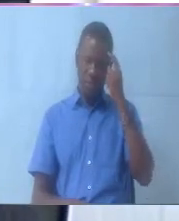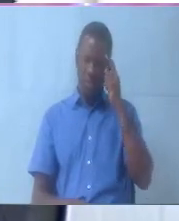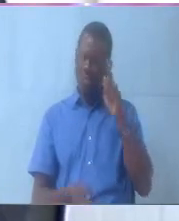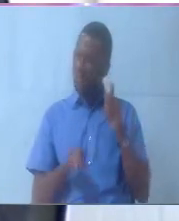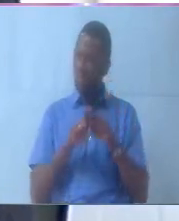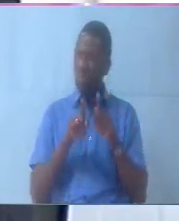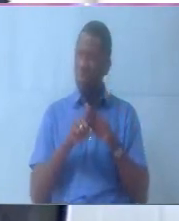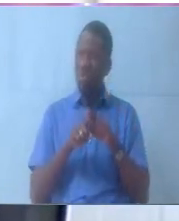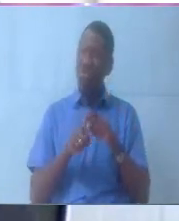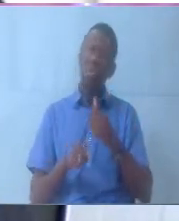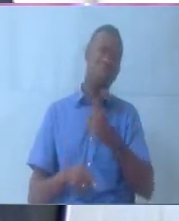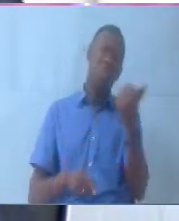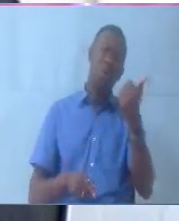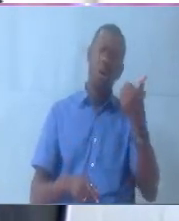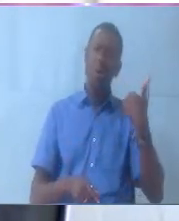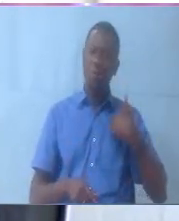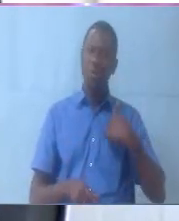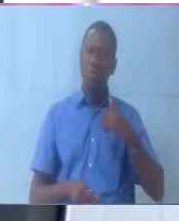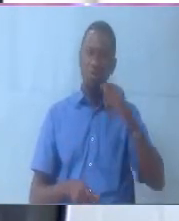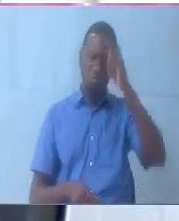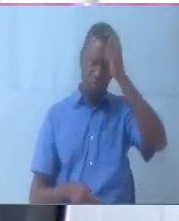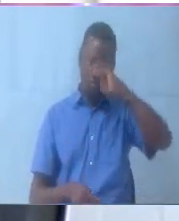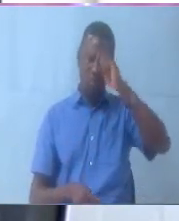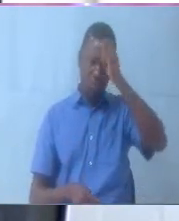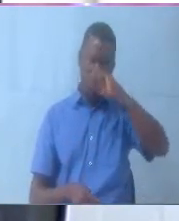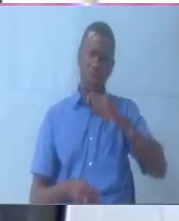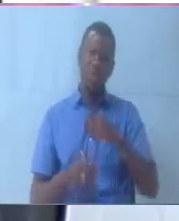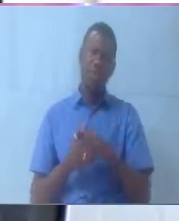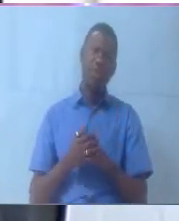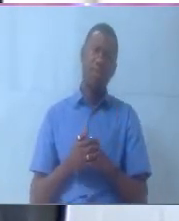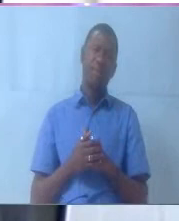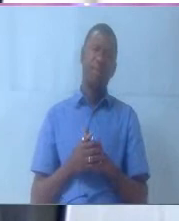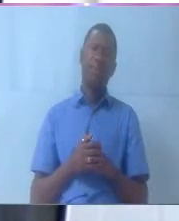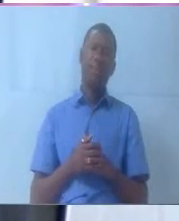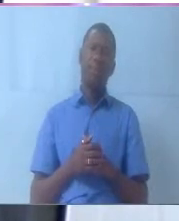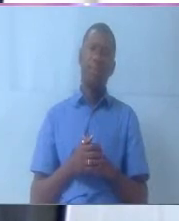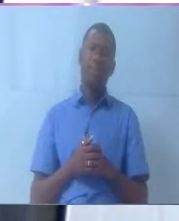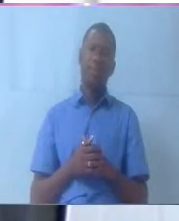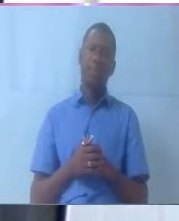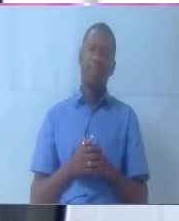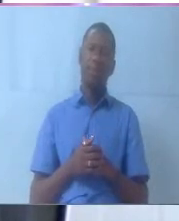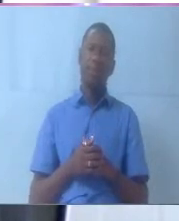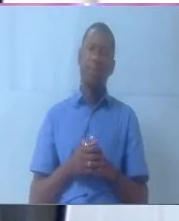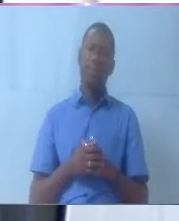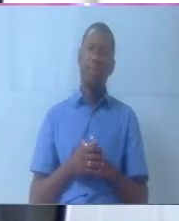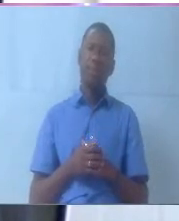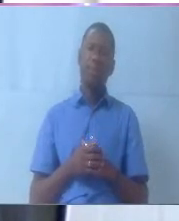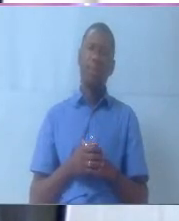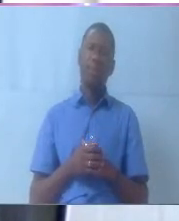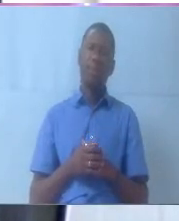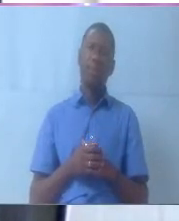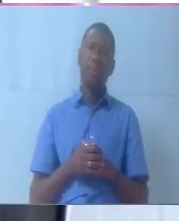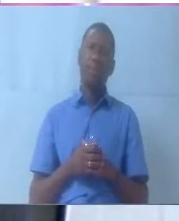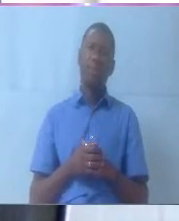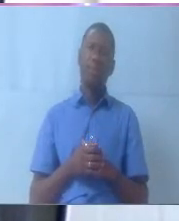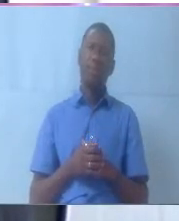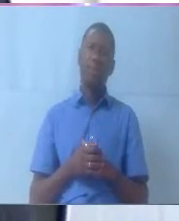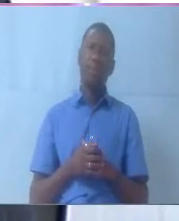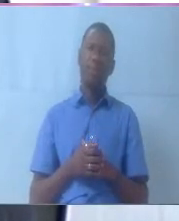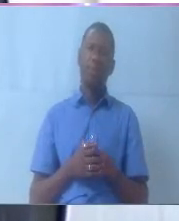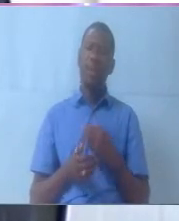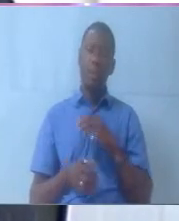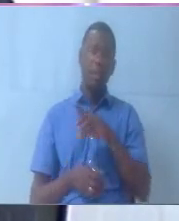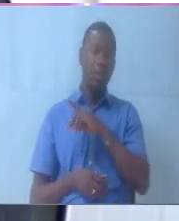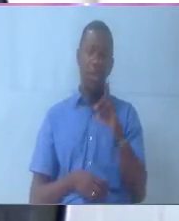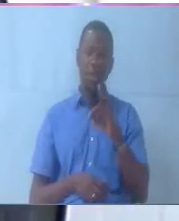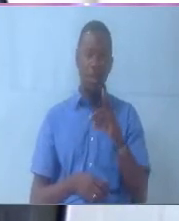other police officers in na this mera small room. police korda nyi na nyaton ko ani police dolu wo bundingo kono je And they confronted me